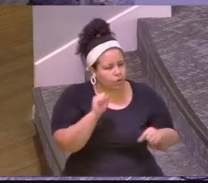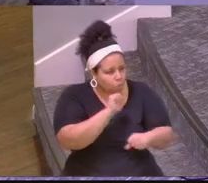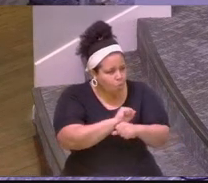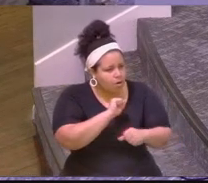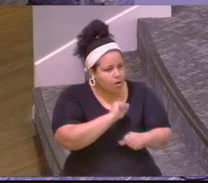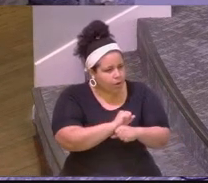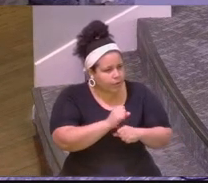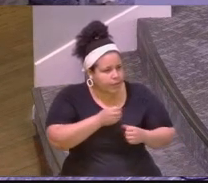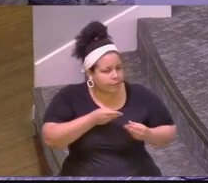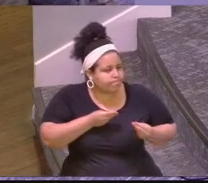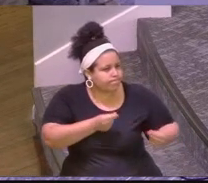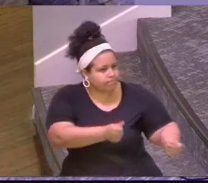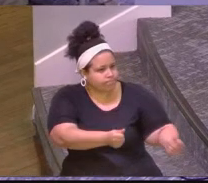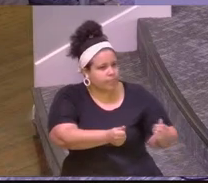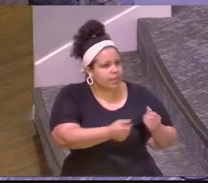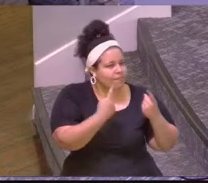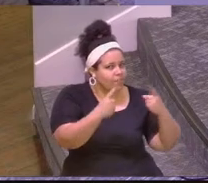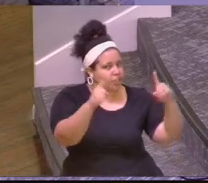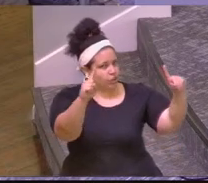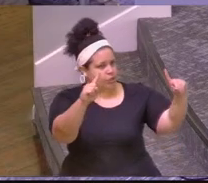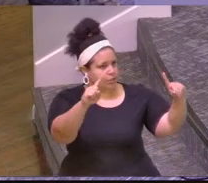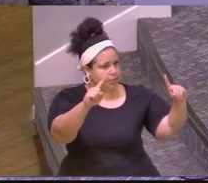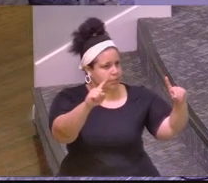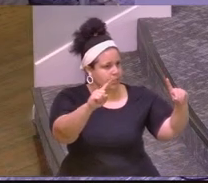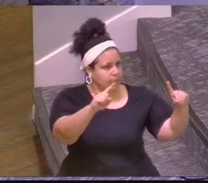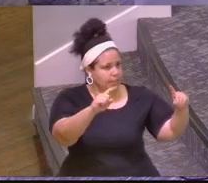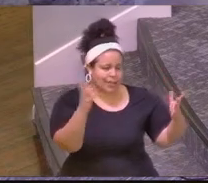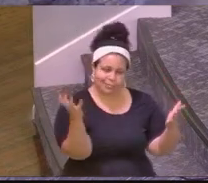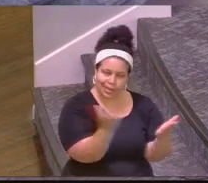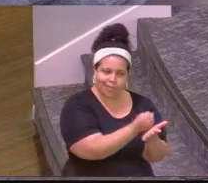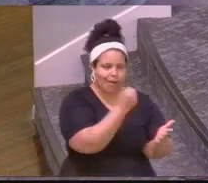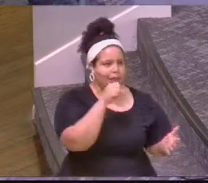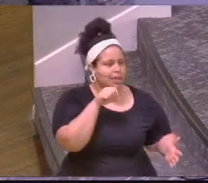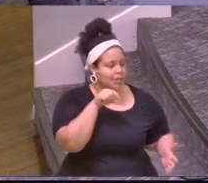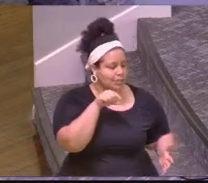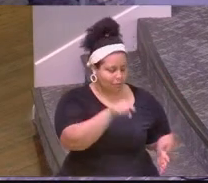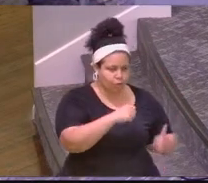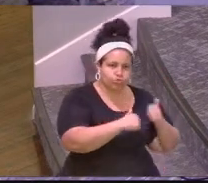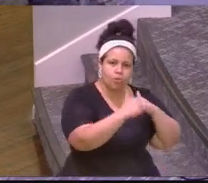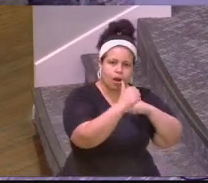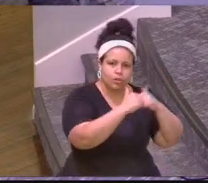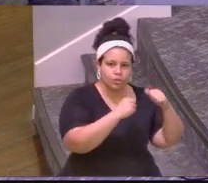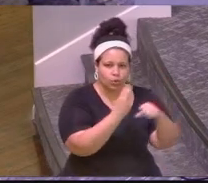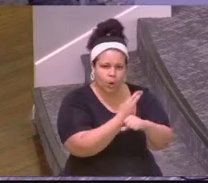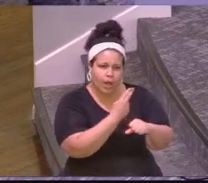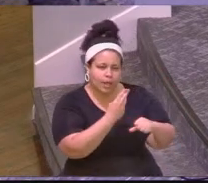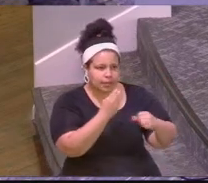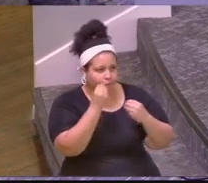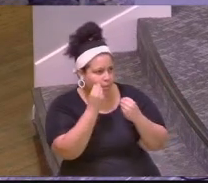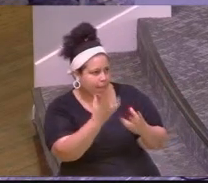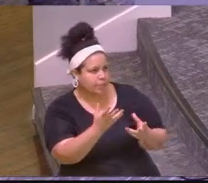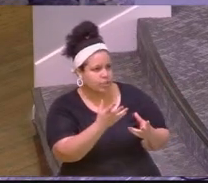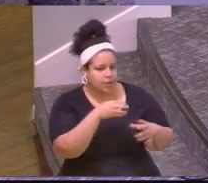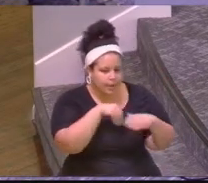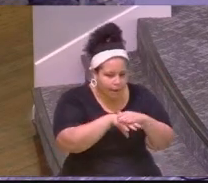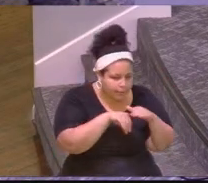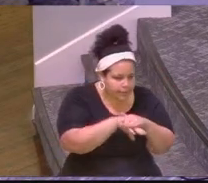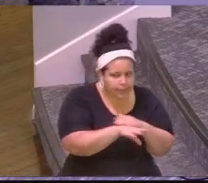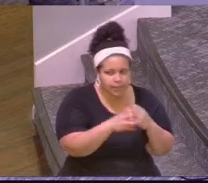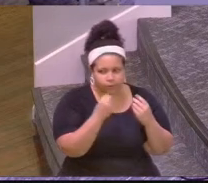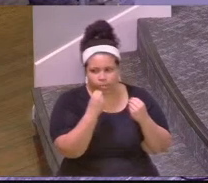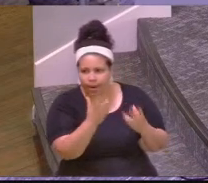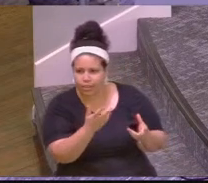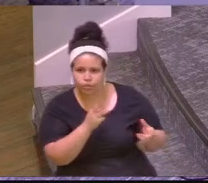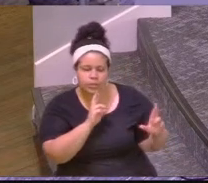taking advantage of those structures, and how we utilize the information that's provided to the board and accessing that information and responding to